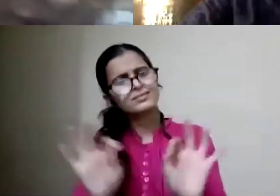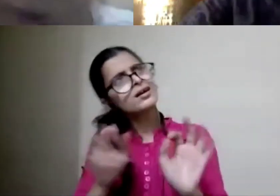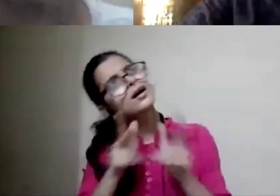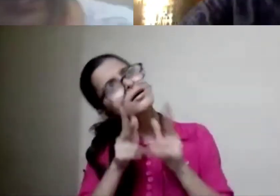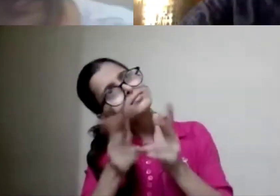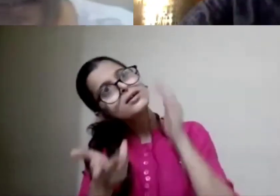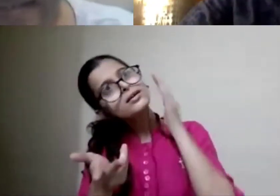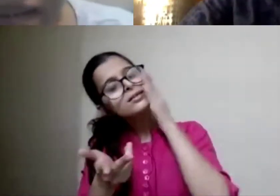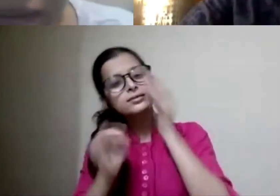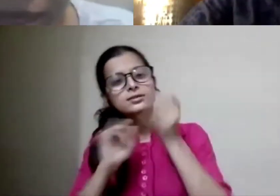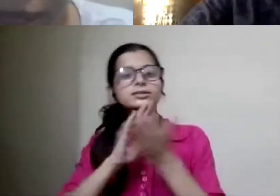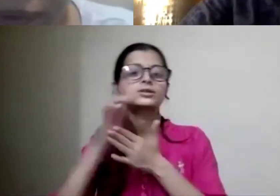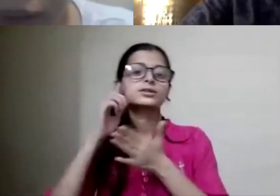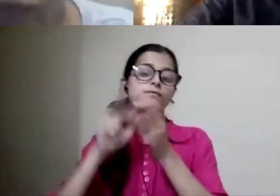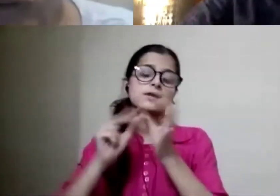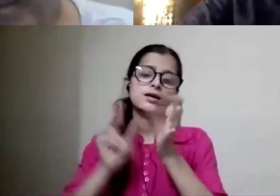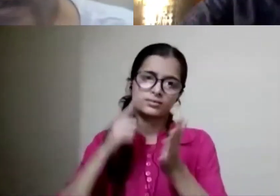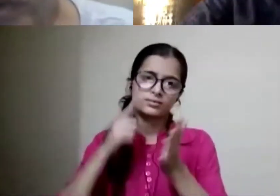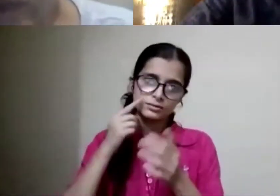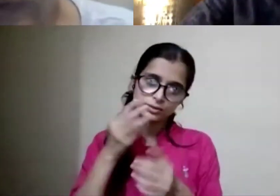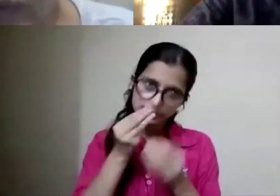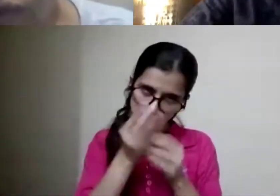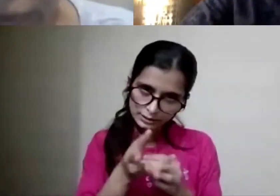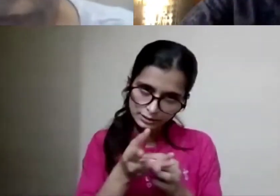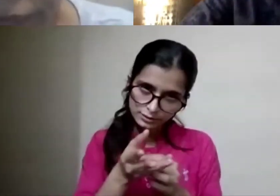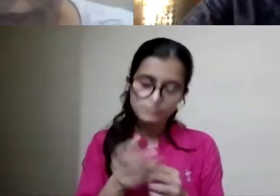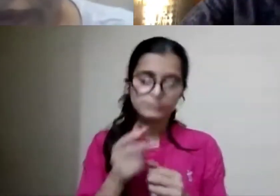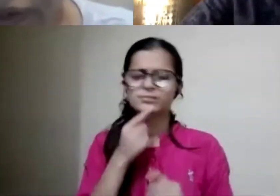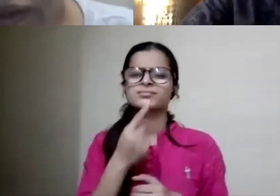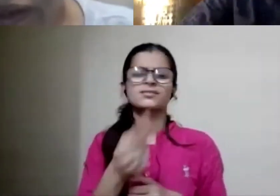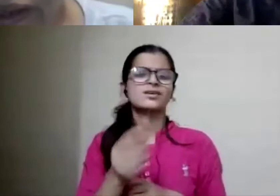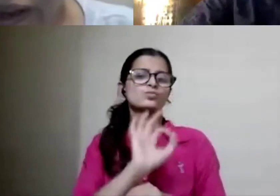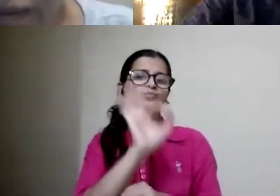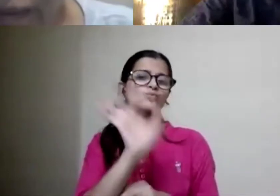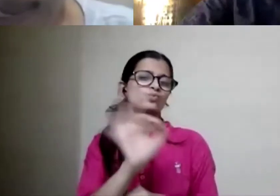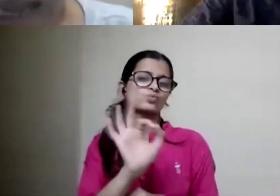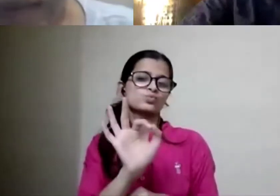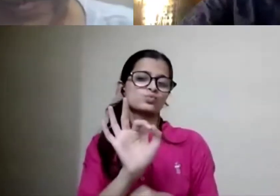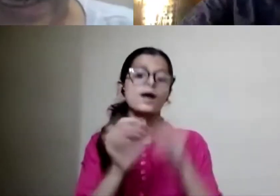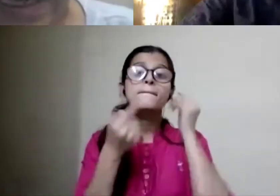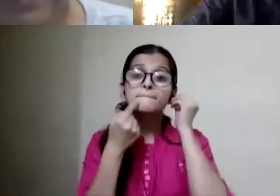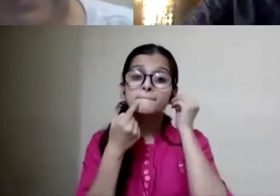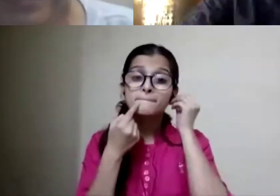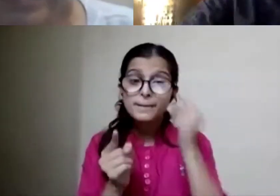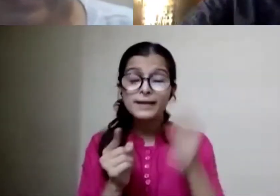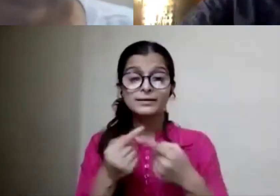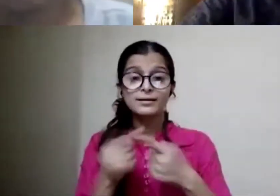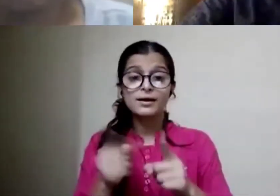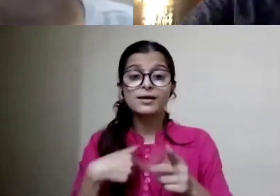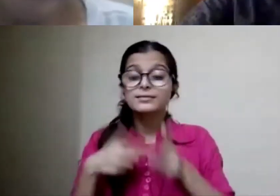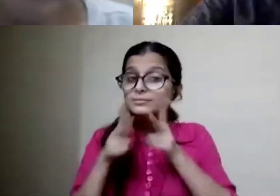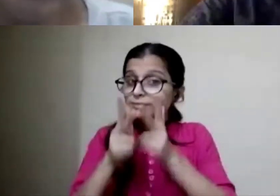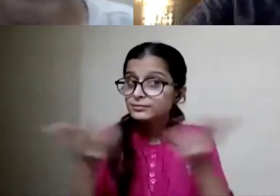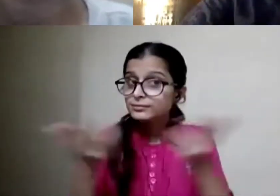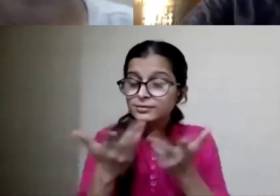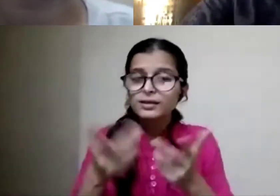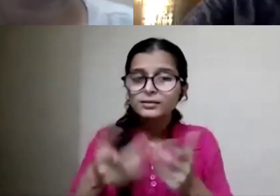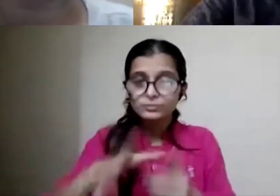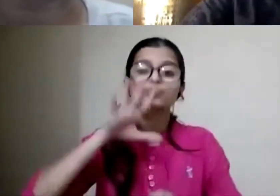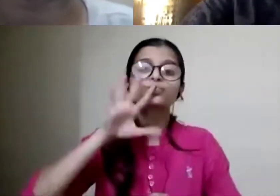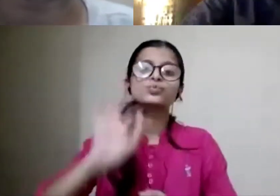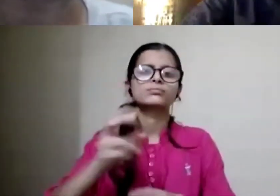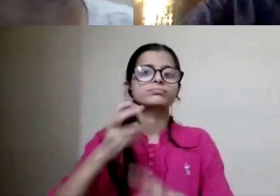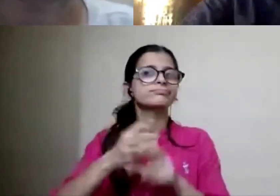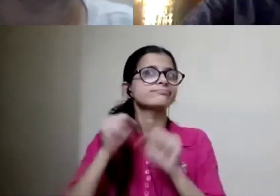I'm not saying Shivani, it is easy. I'm not saying so at all. But I am saying is that the very fact that it is